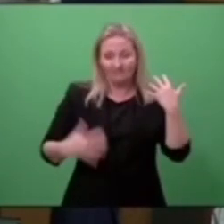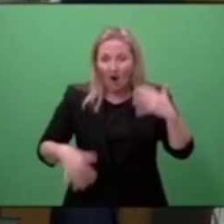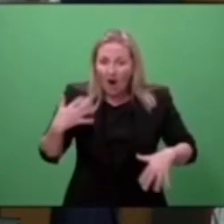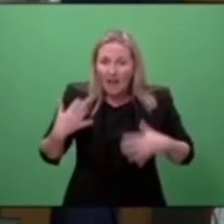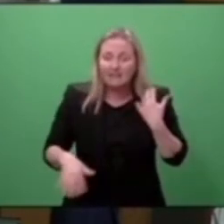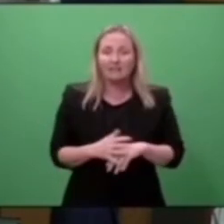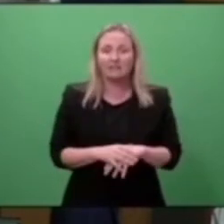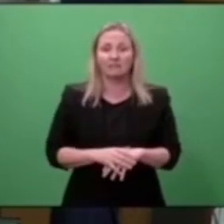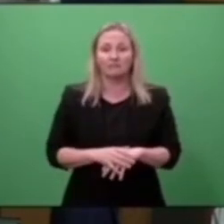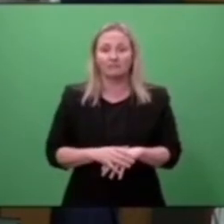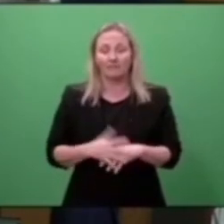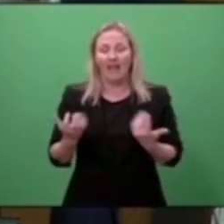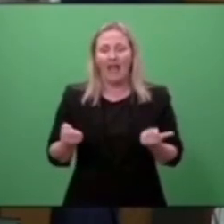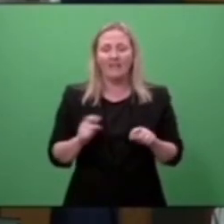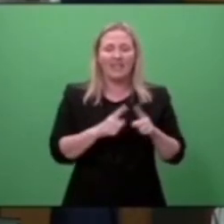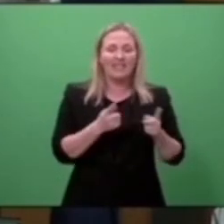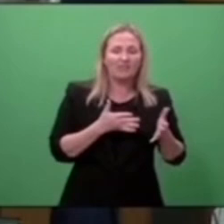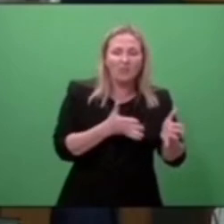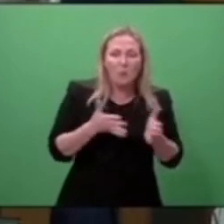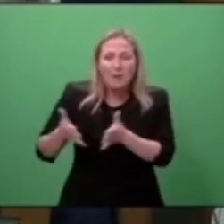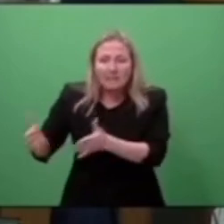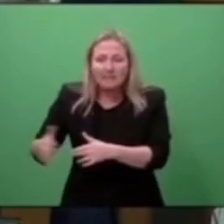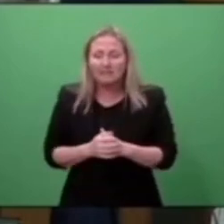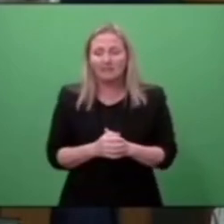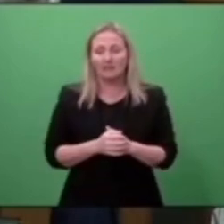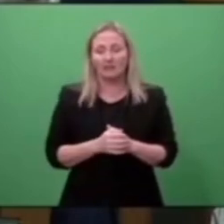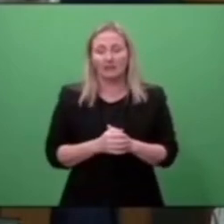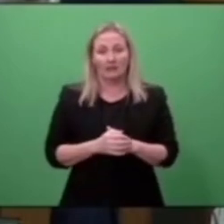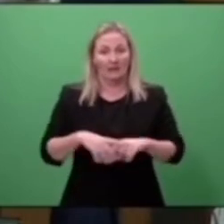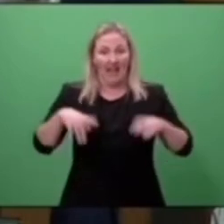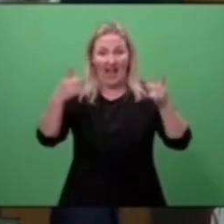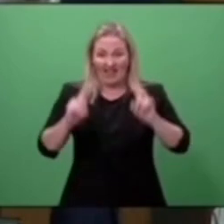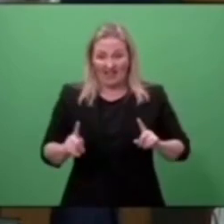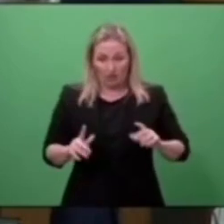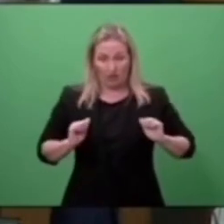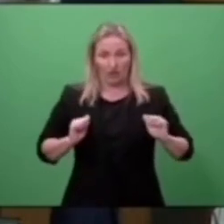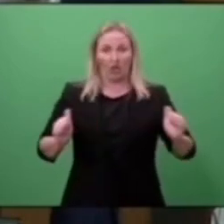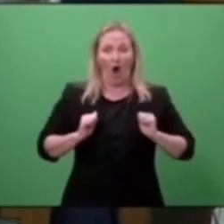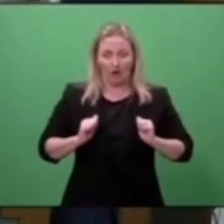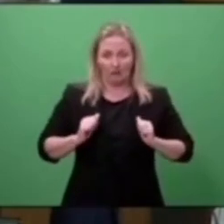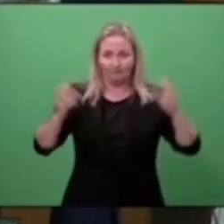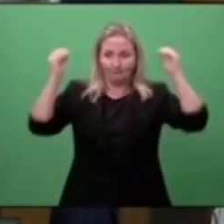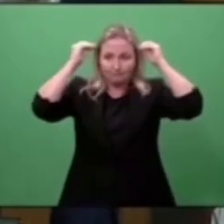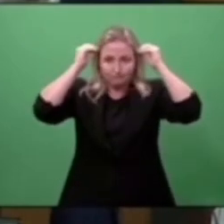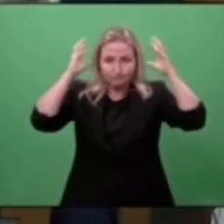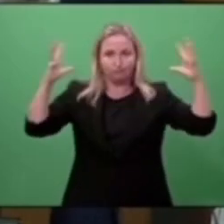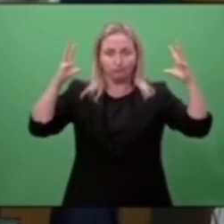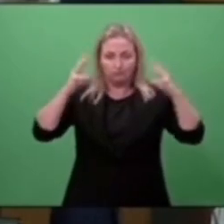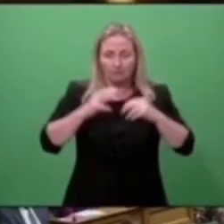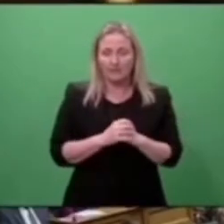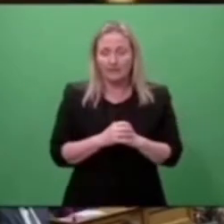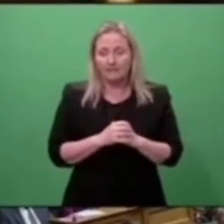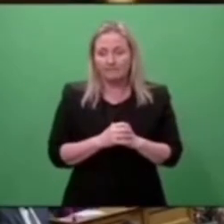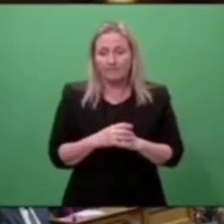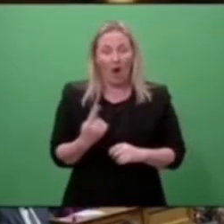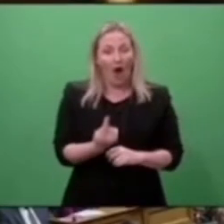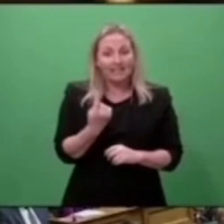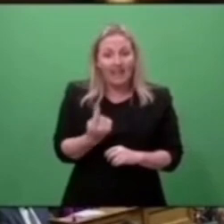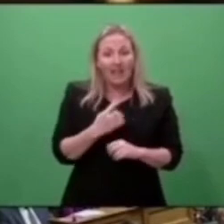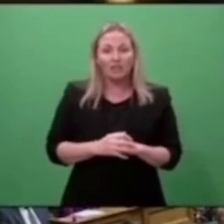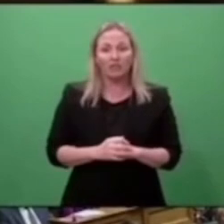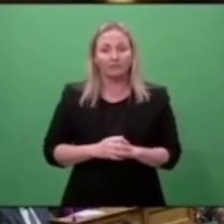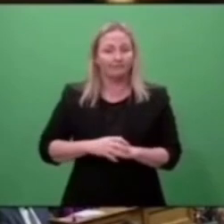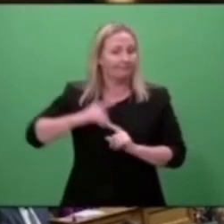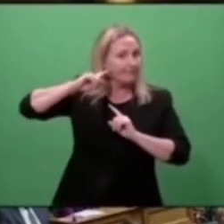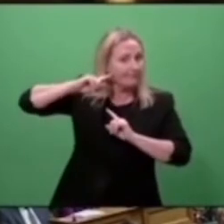electric shocks, drugs, deprivation, isolation. The